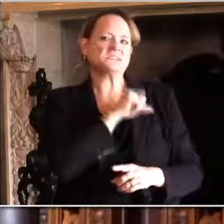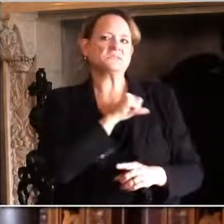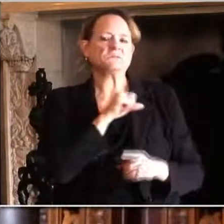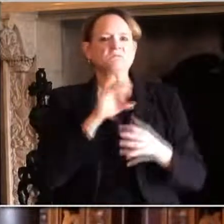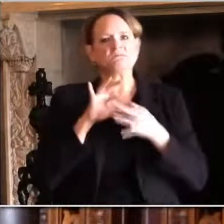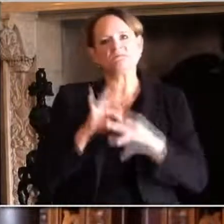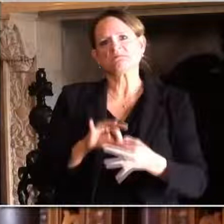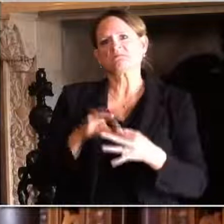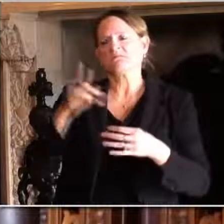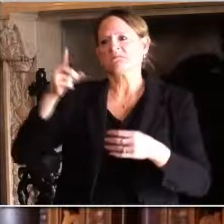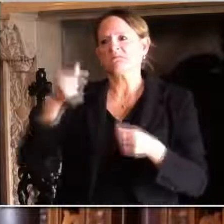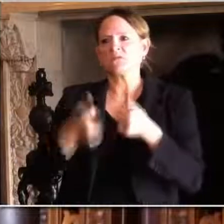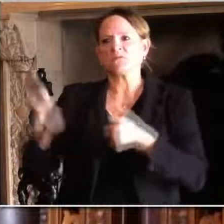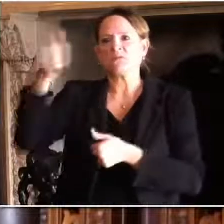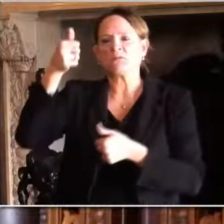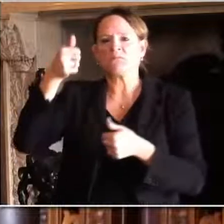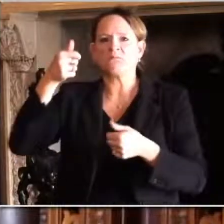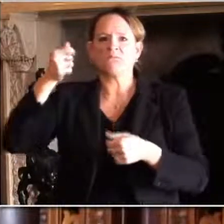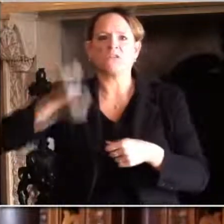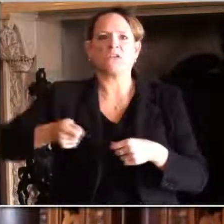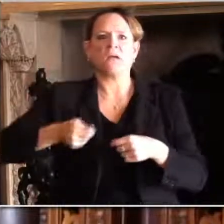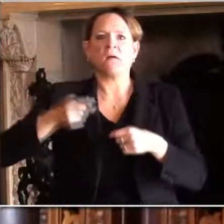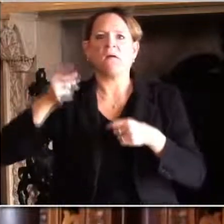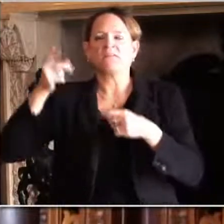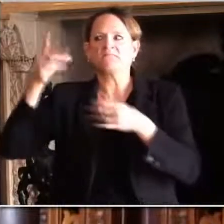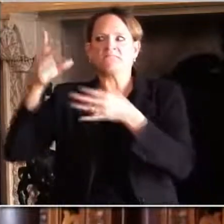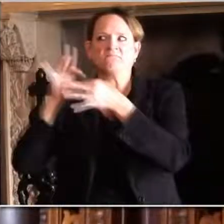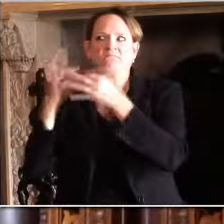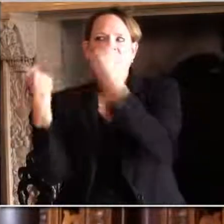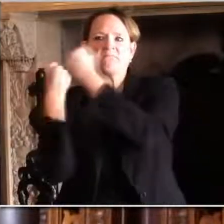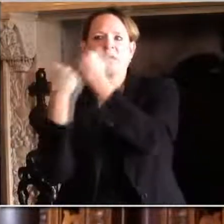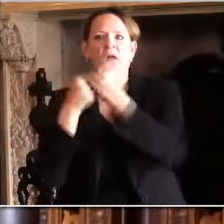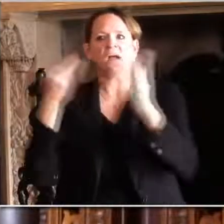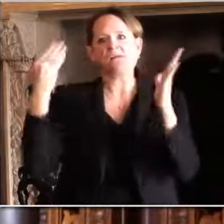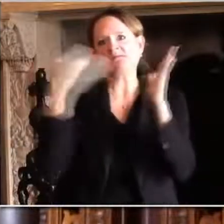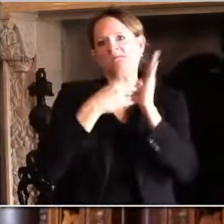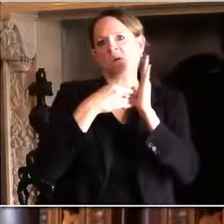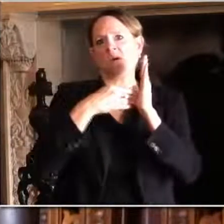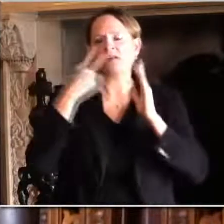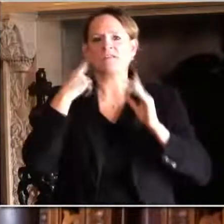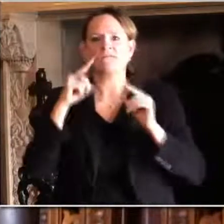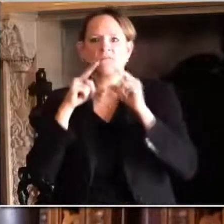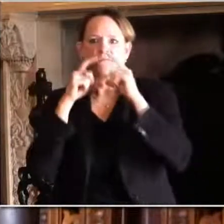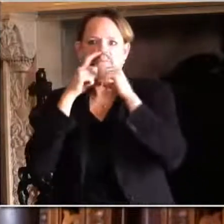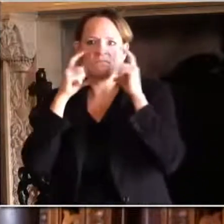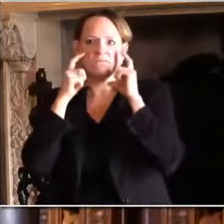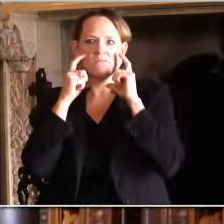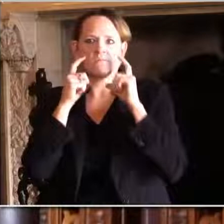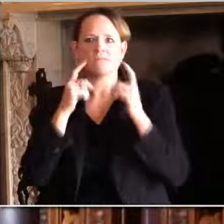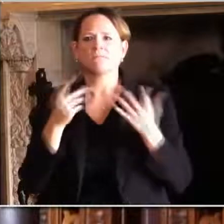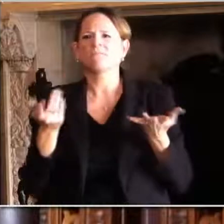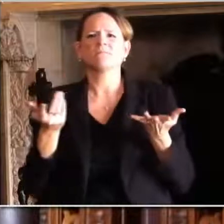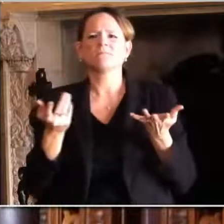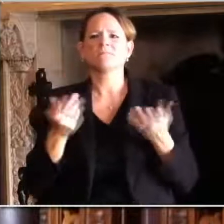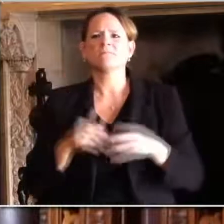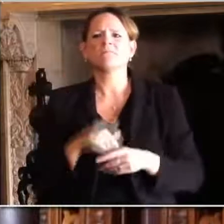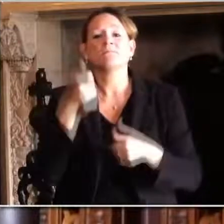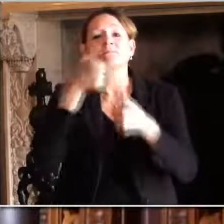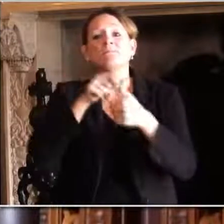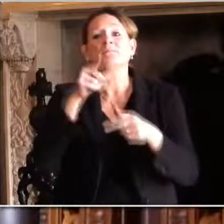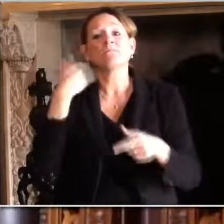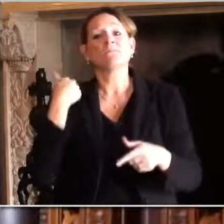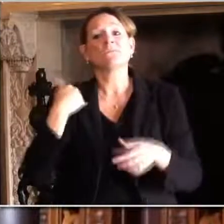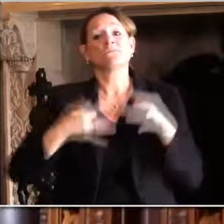And we saw that with the lame duck lawsuit, where Justice Kelly was the one who authored the opinion knocking down